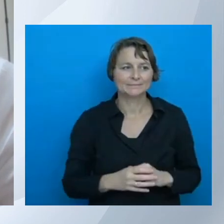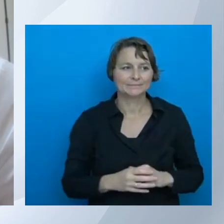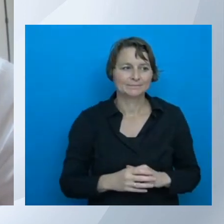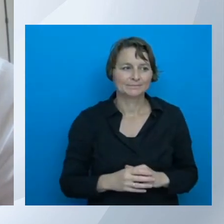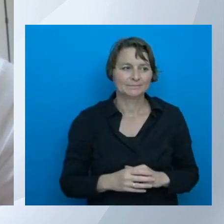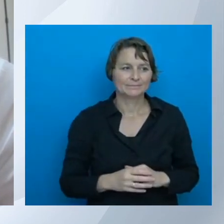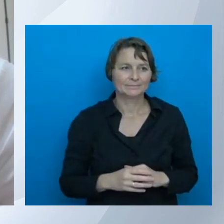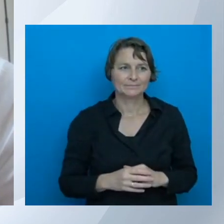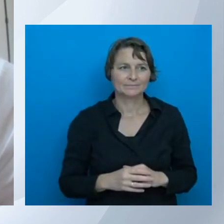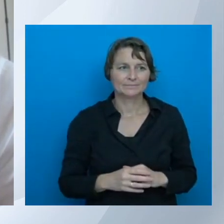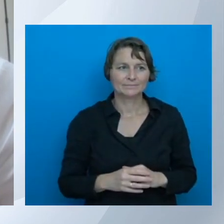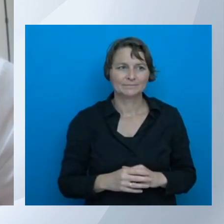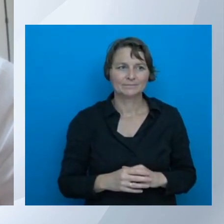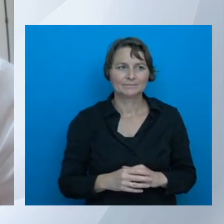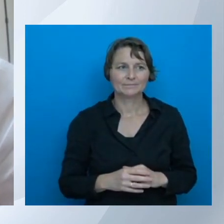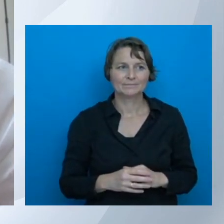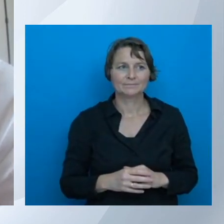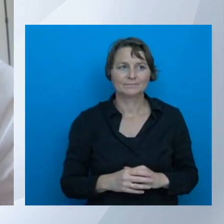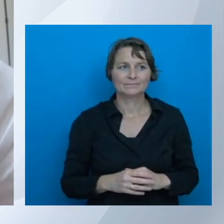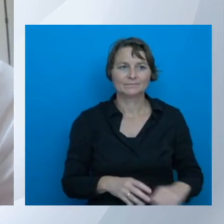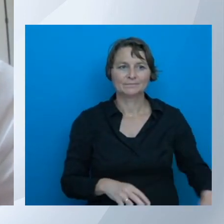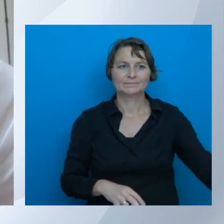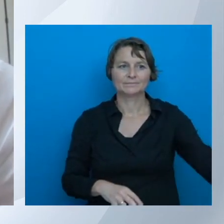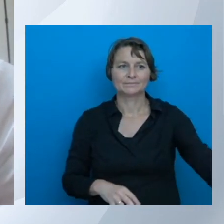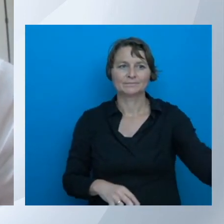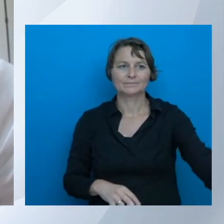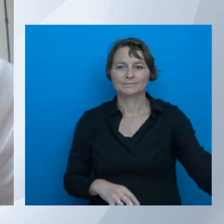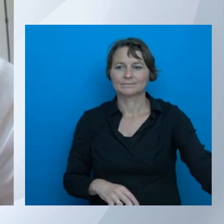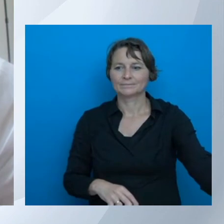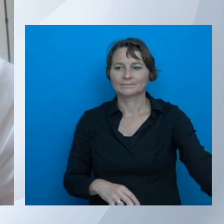very good tip. I also really appreciate